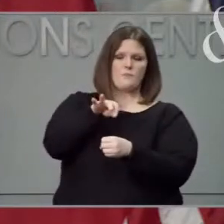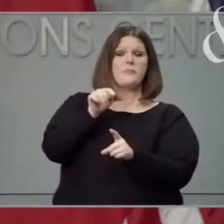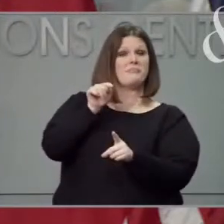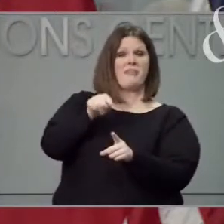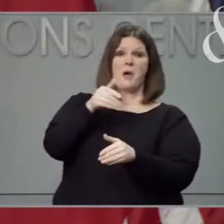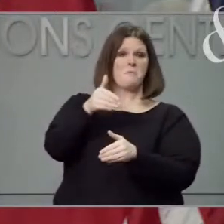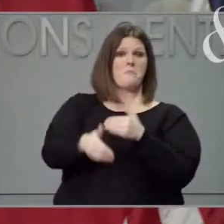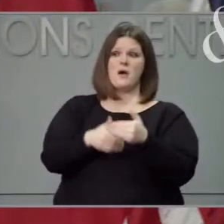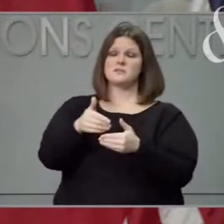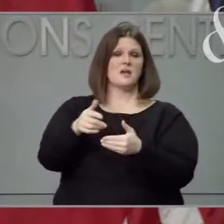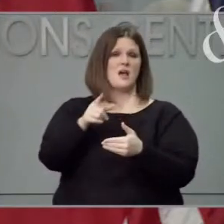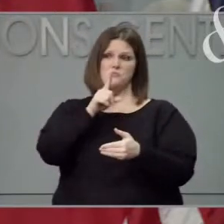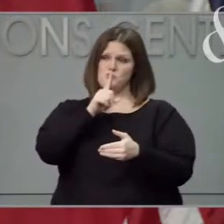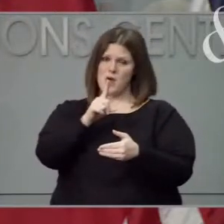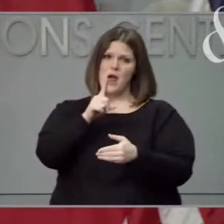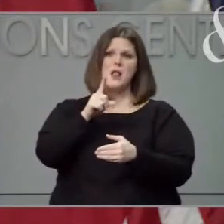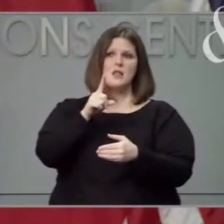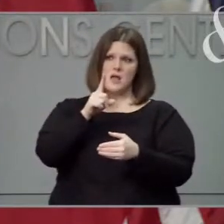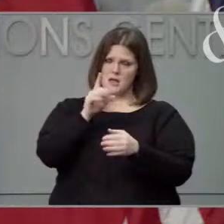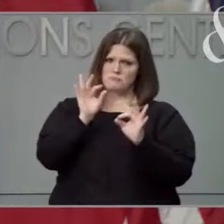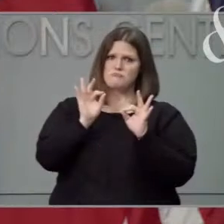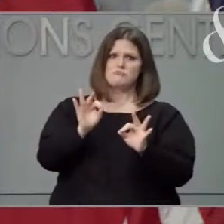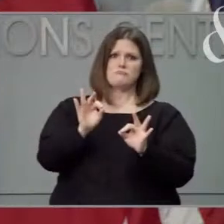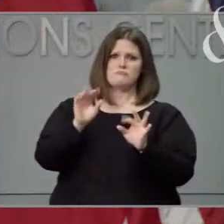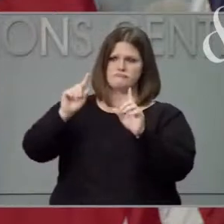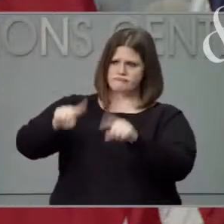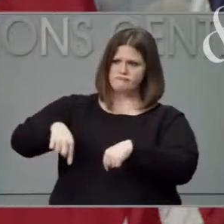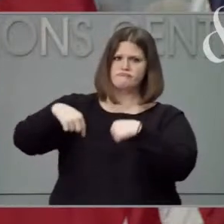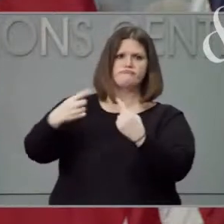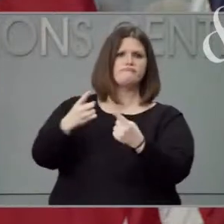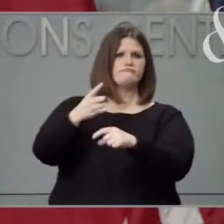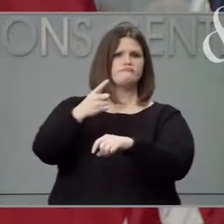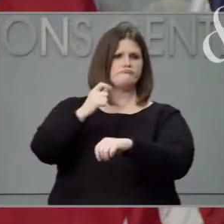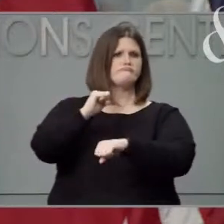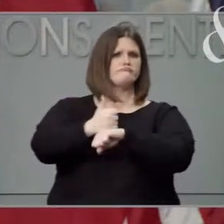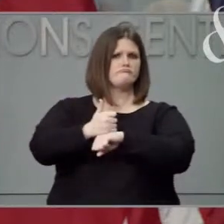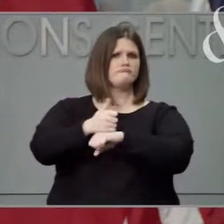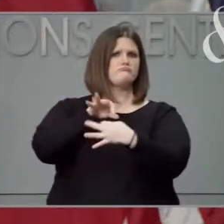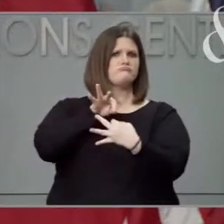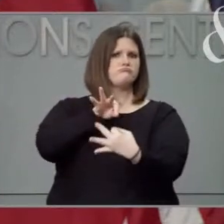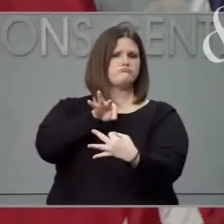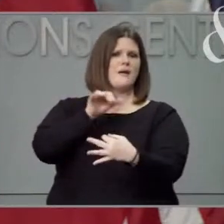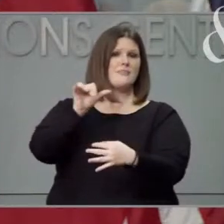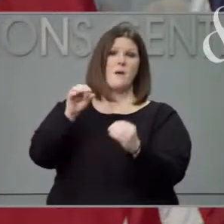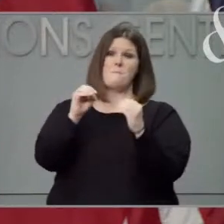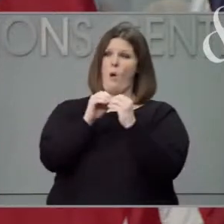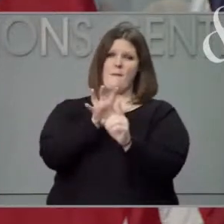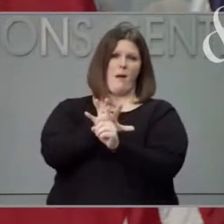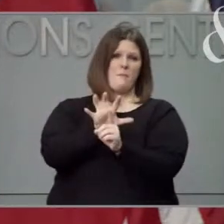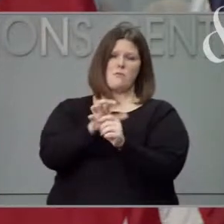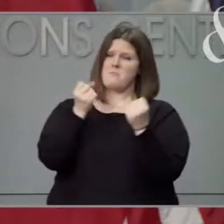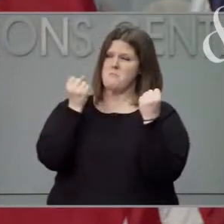proven voting method in North Carolina. For many of our counties, it has been the most popular form of voting